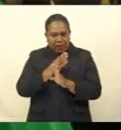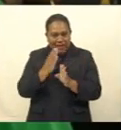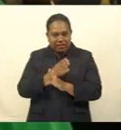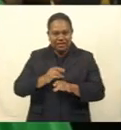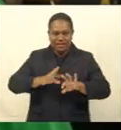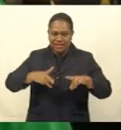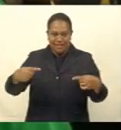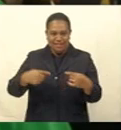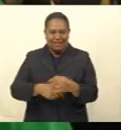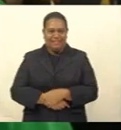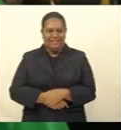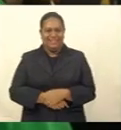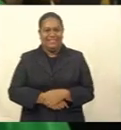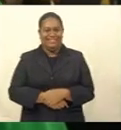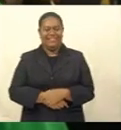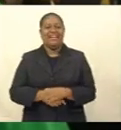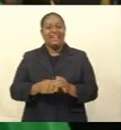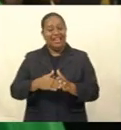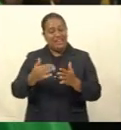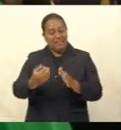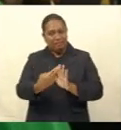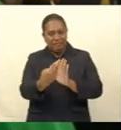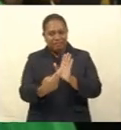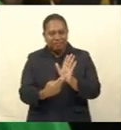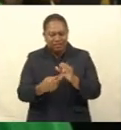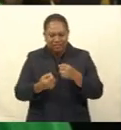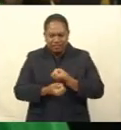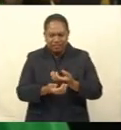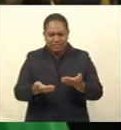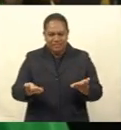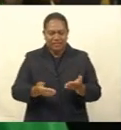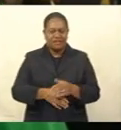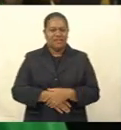should say, least intrusive,